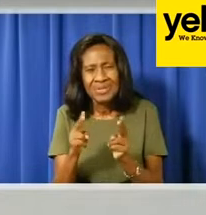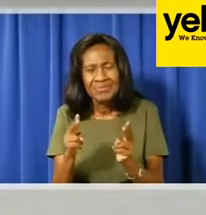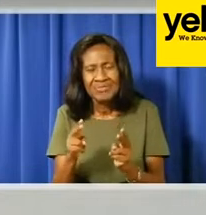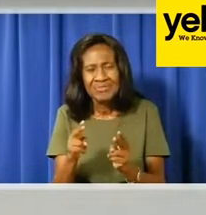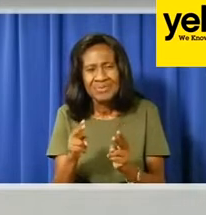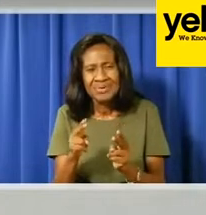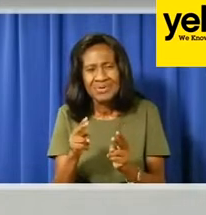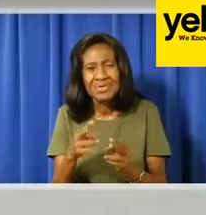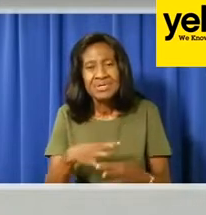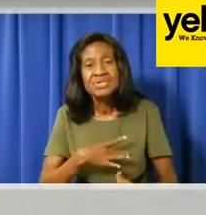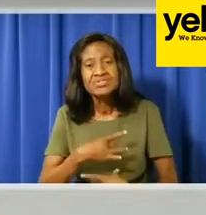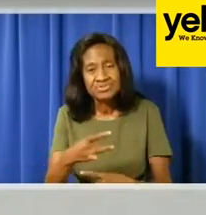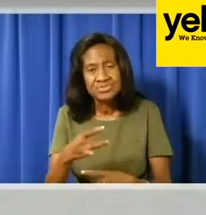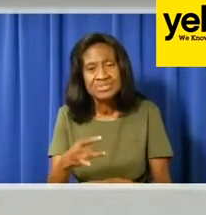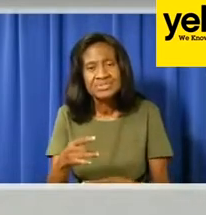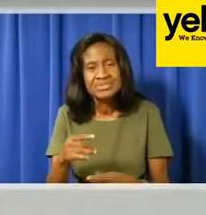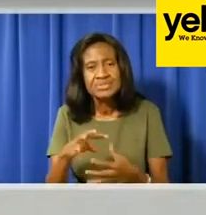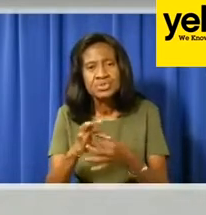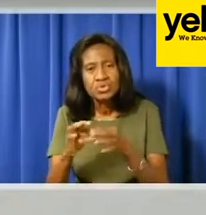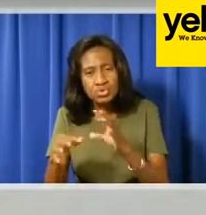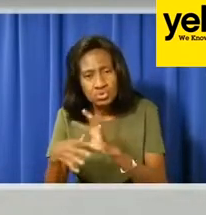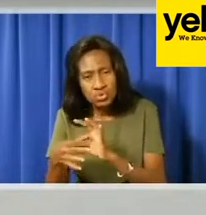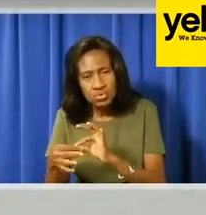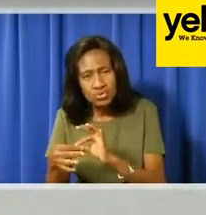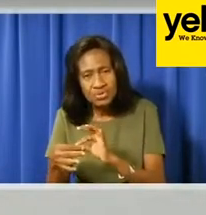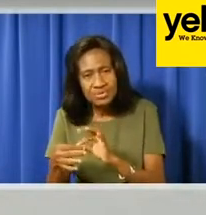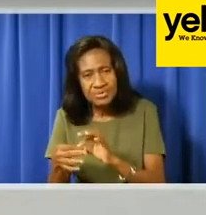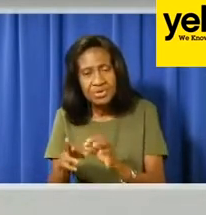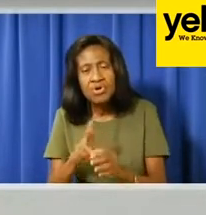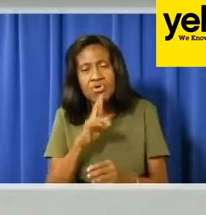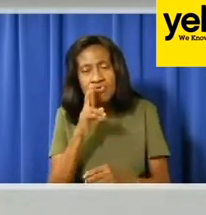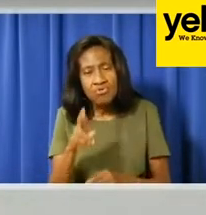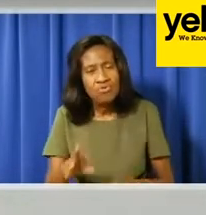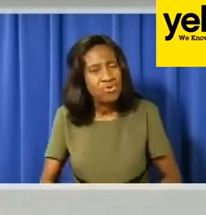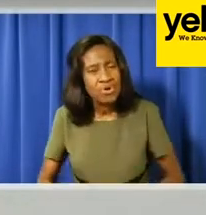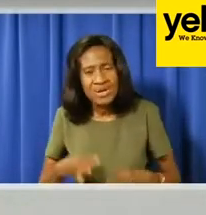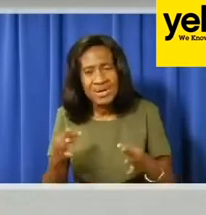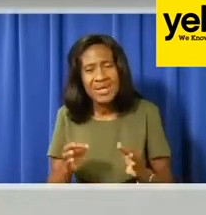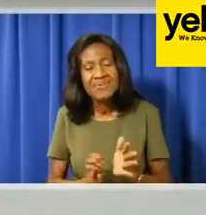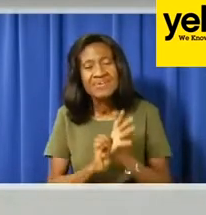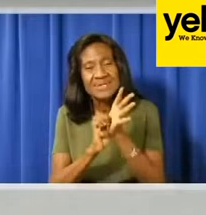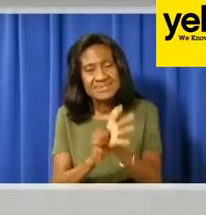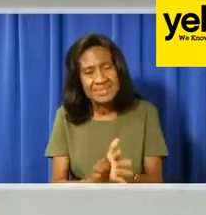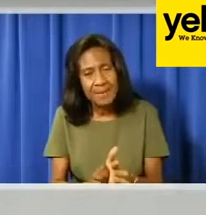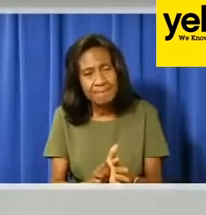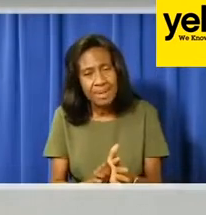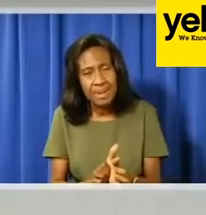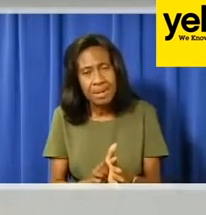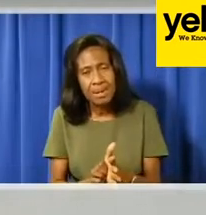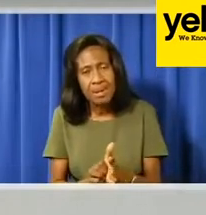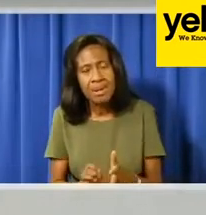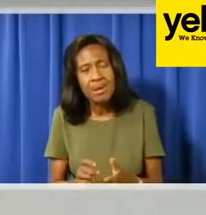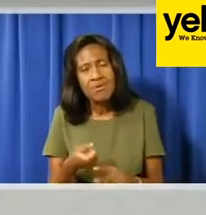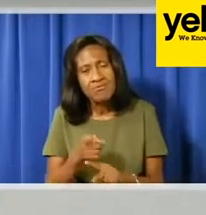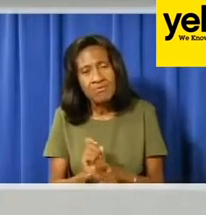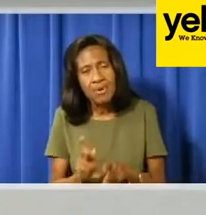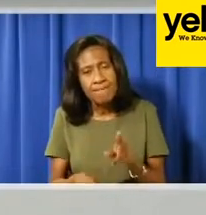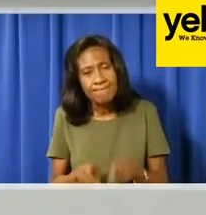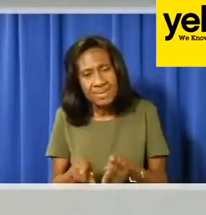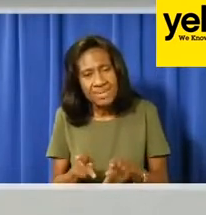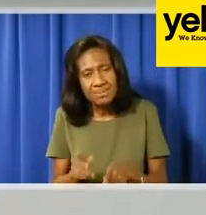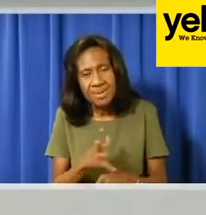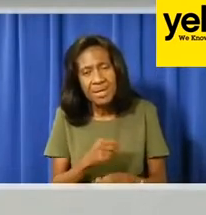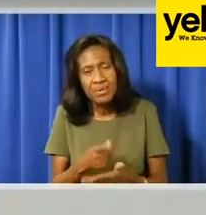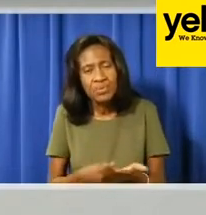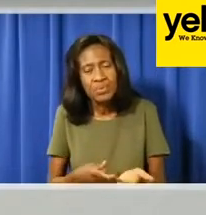poignant stories, real life examples of people, the level of engagement and the